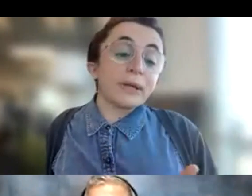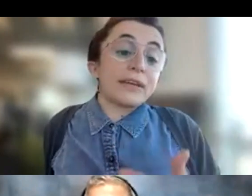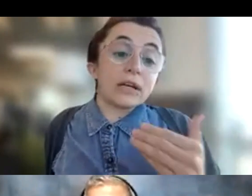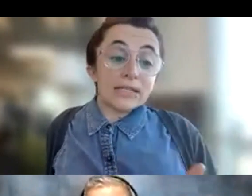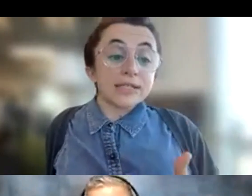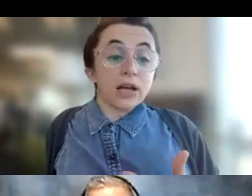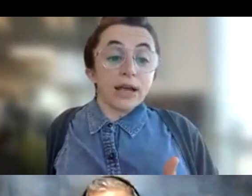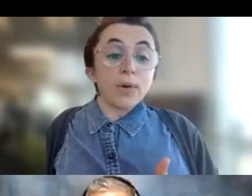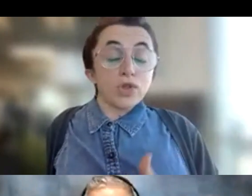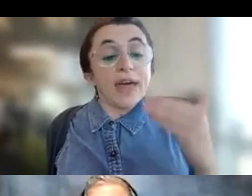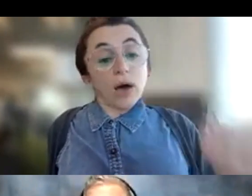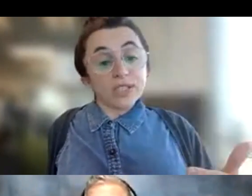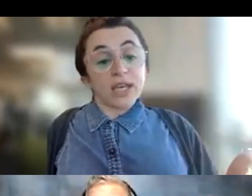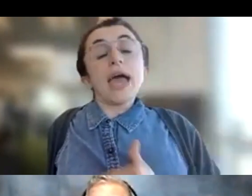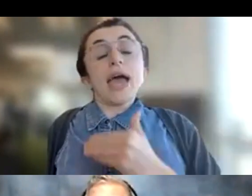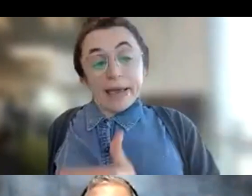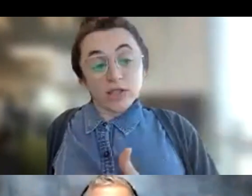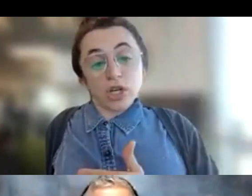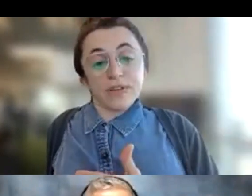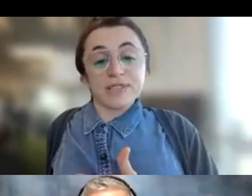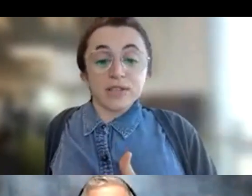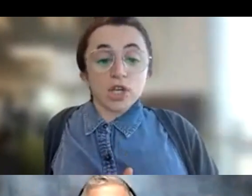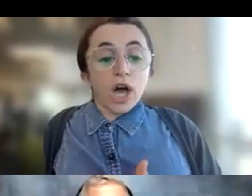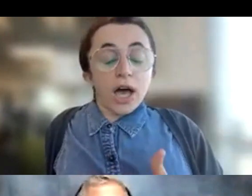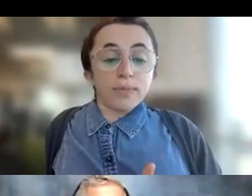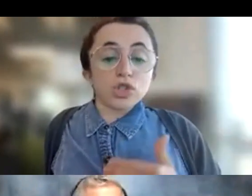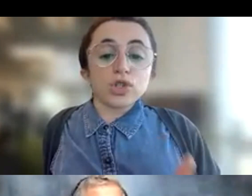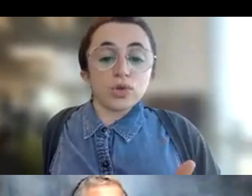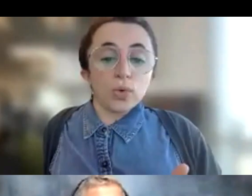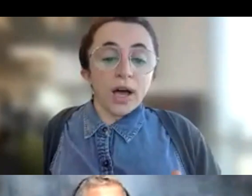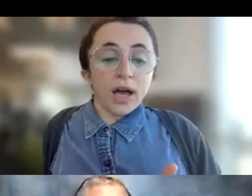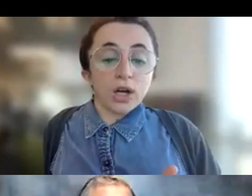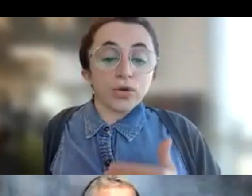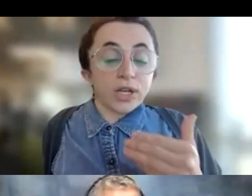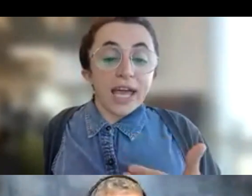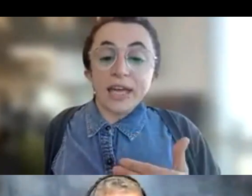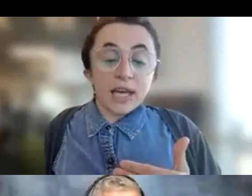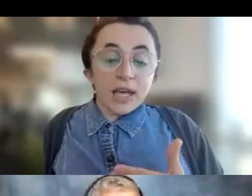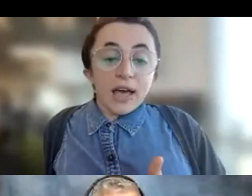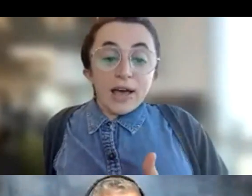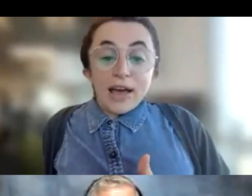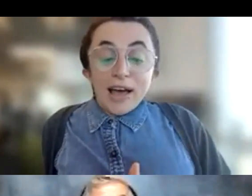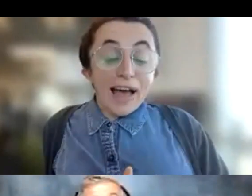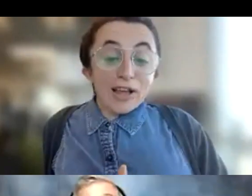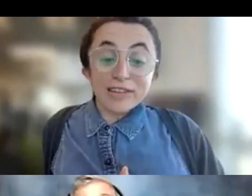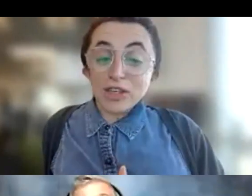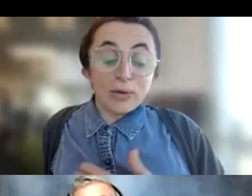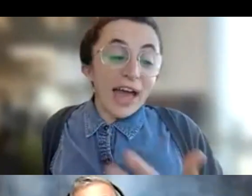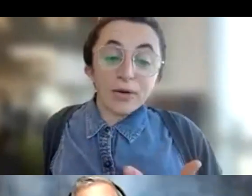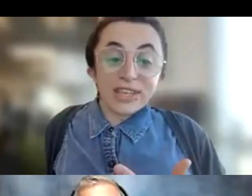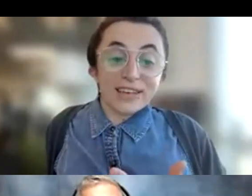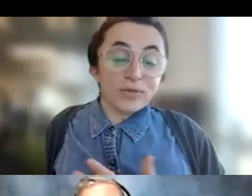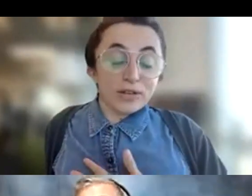that we believe are necessary, both on the housing and services, to create,